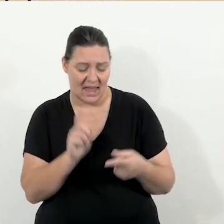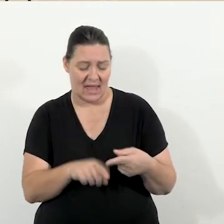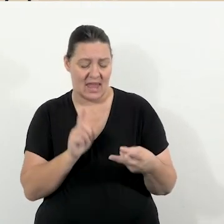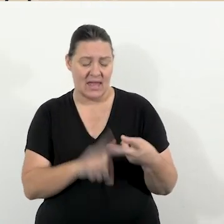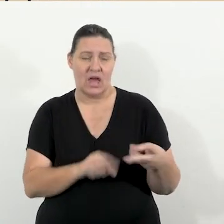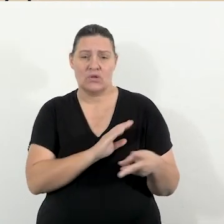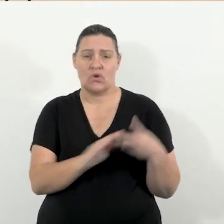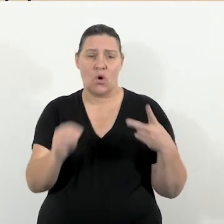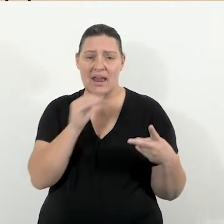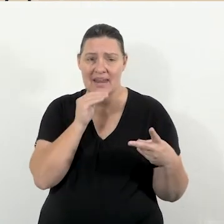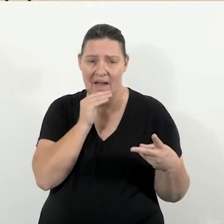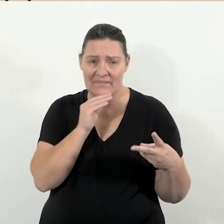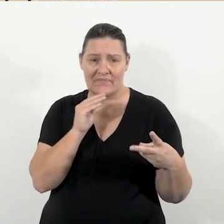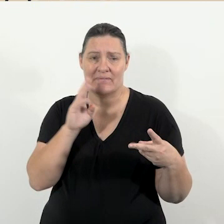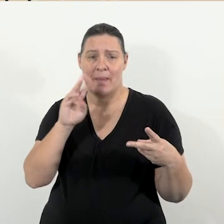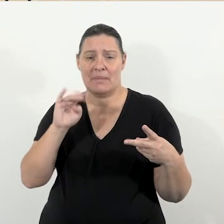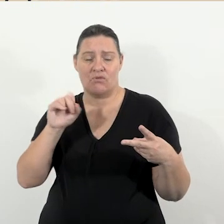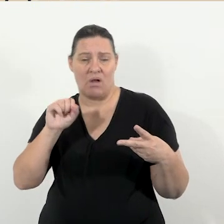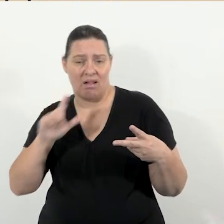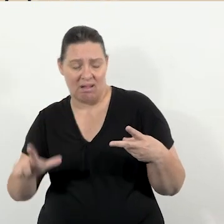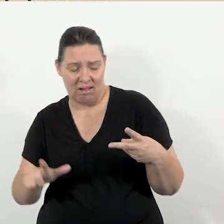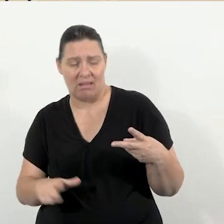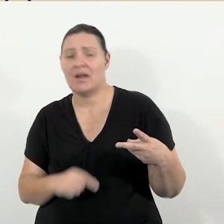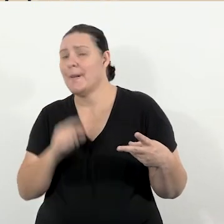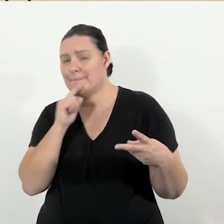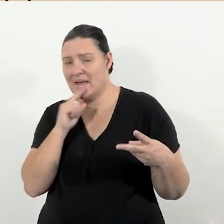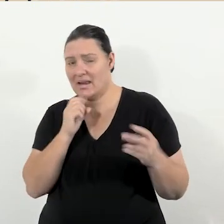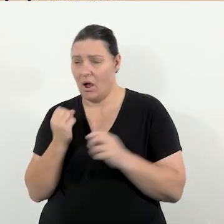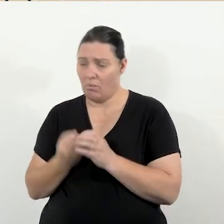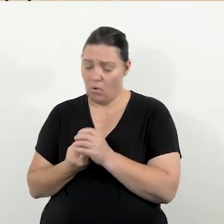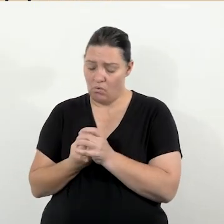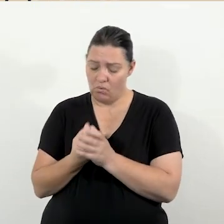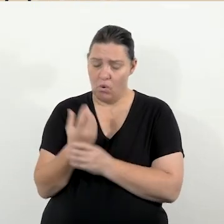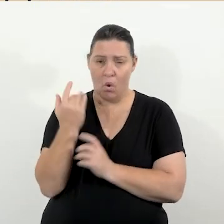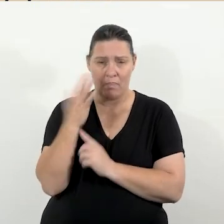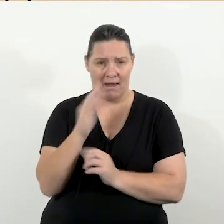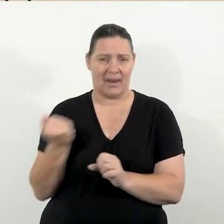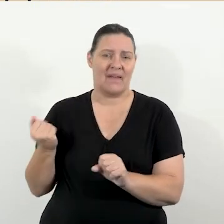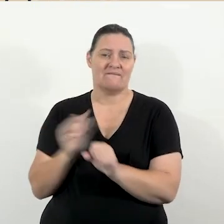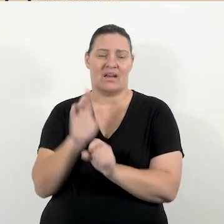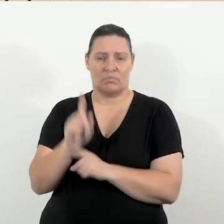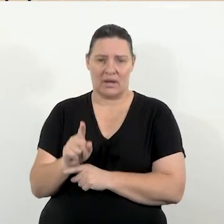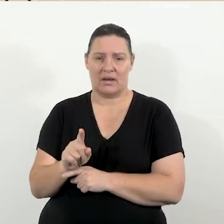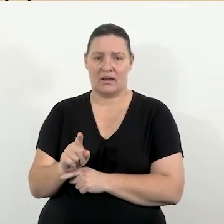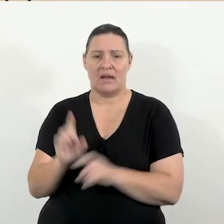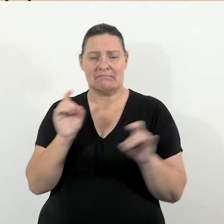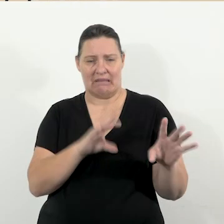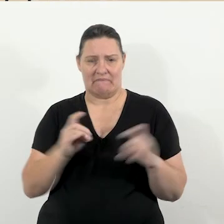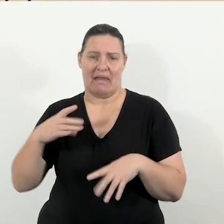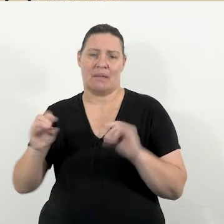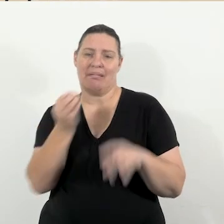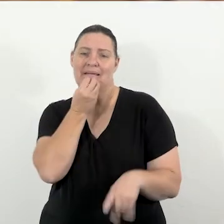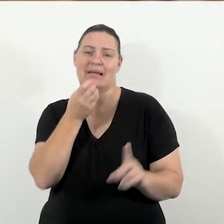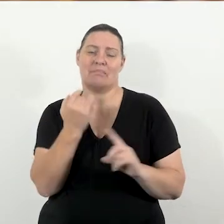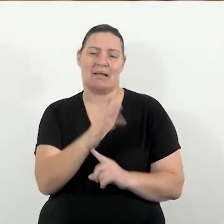there isn't enough minerals, that means we will affect the growth of the plants. That means herbivores will also do what?